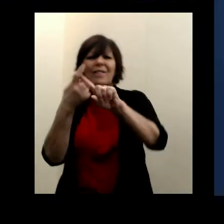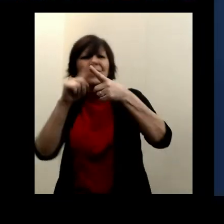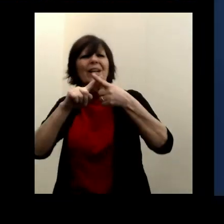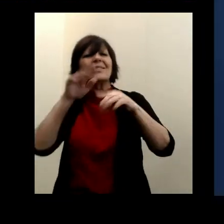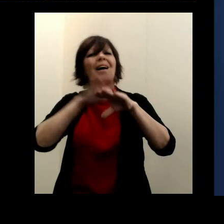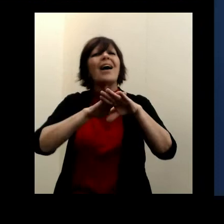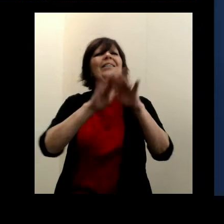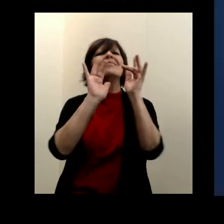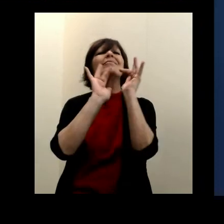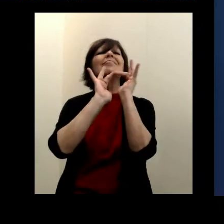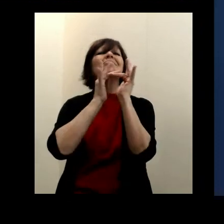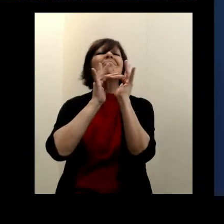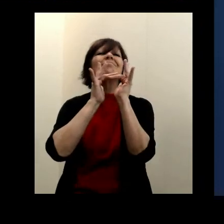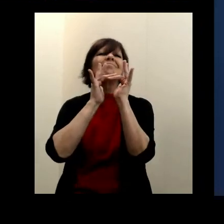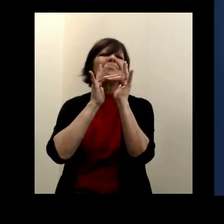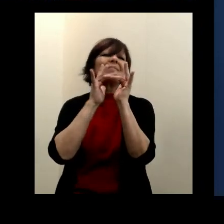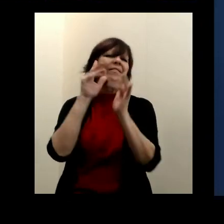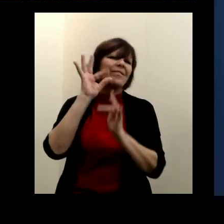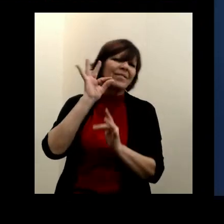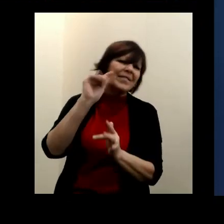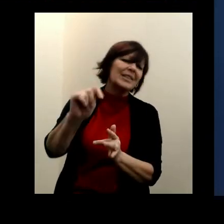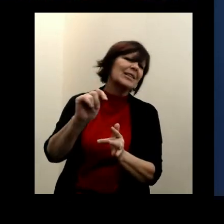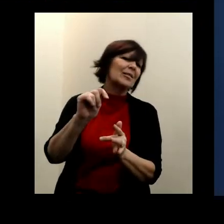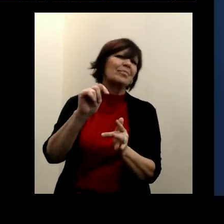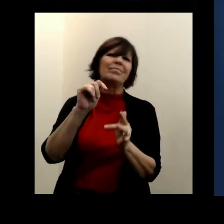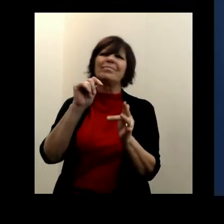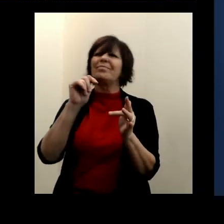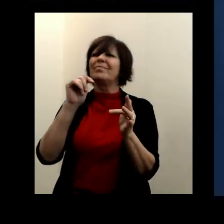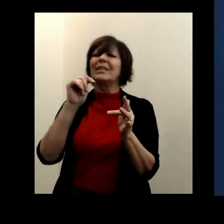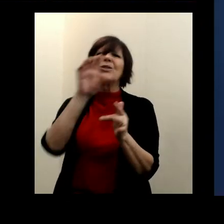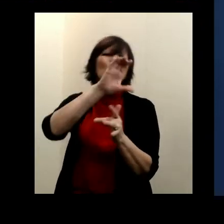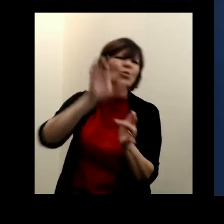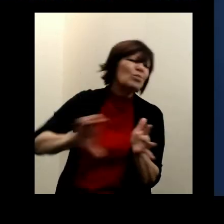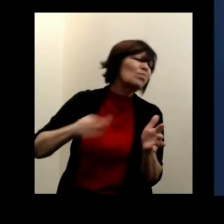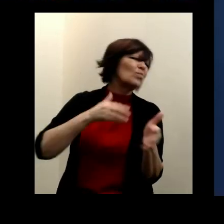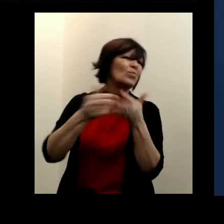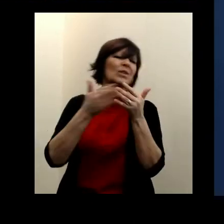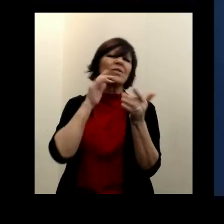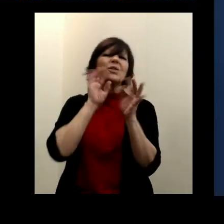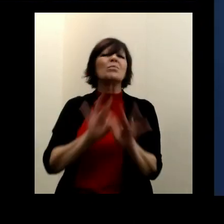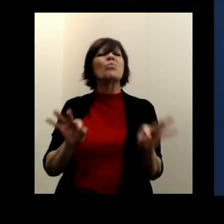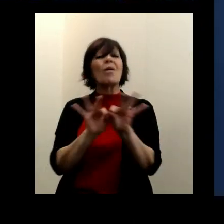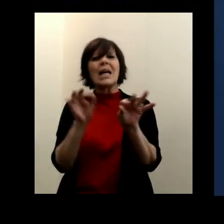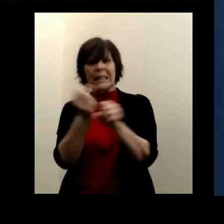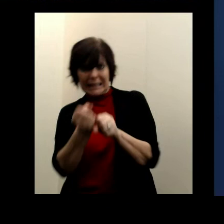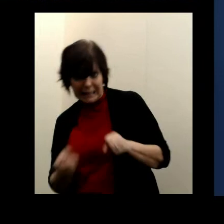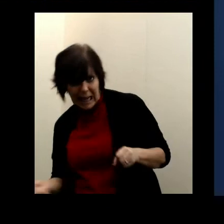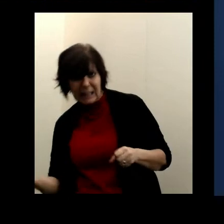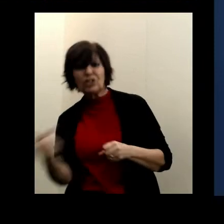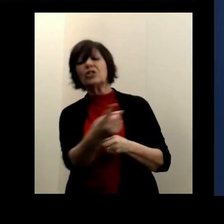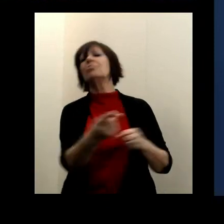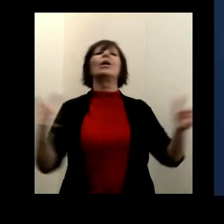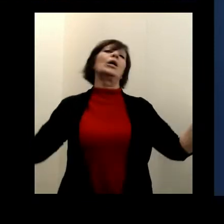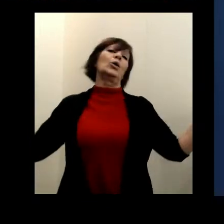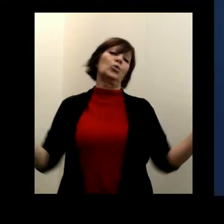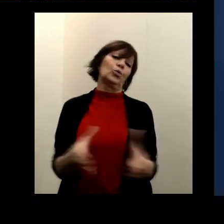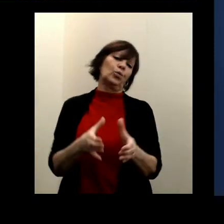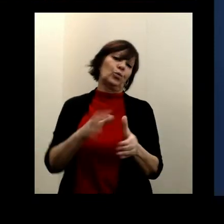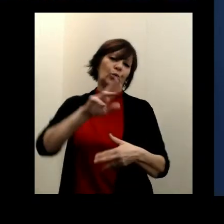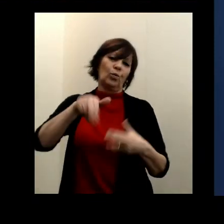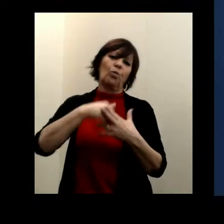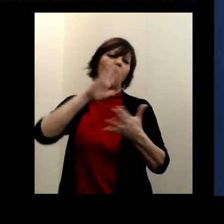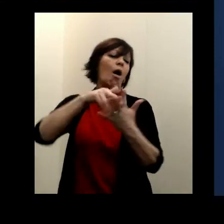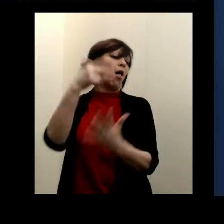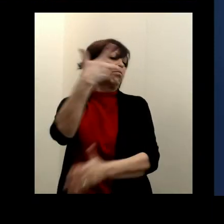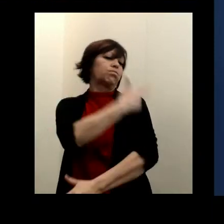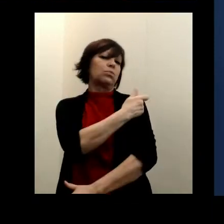family that you don't usually get to see. So virtual is important. So next year we can get together with everybody after we're all